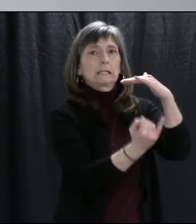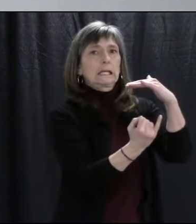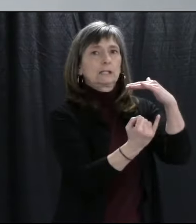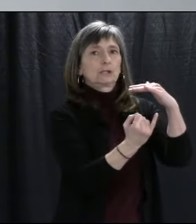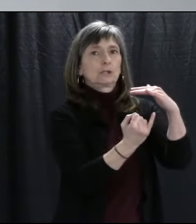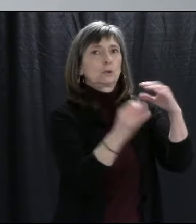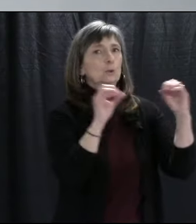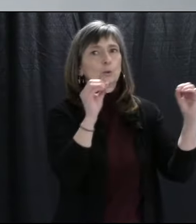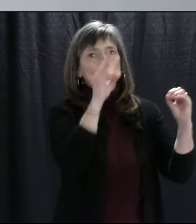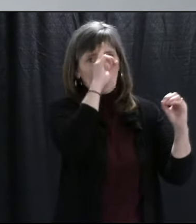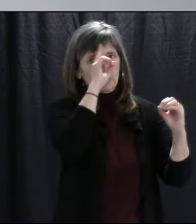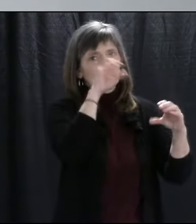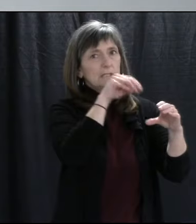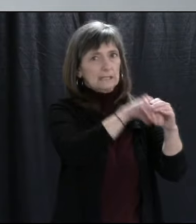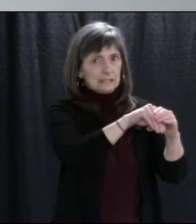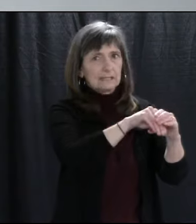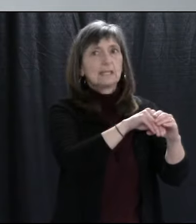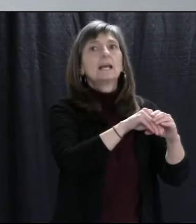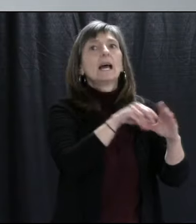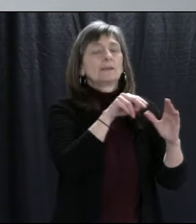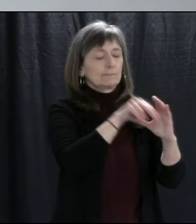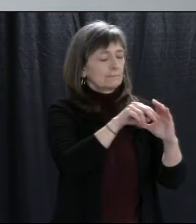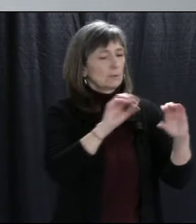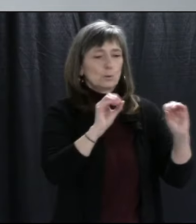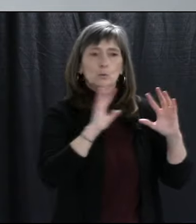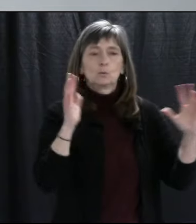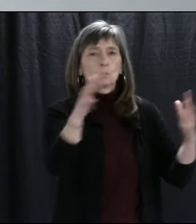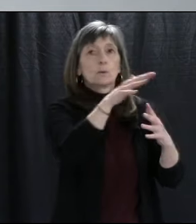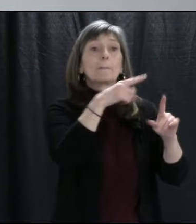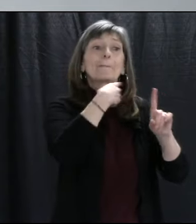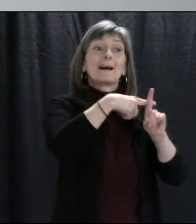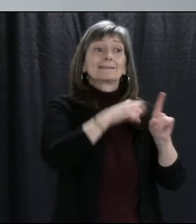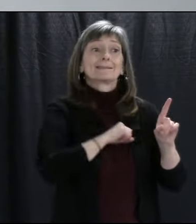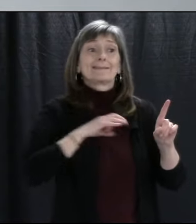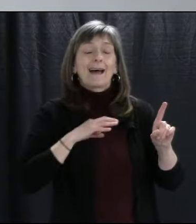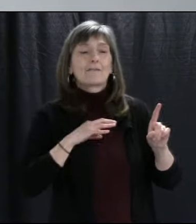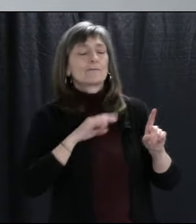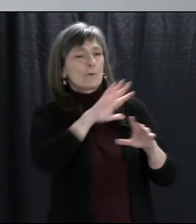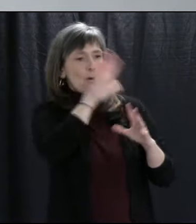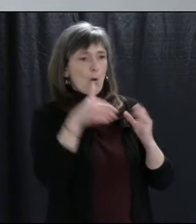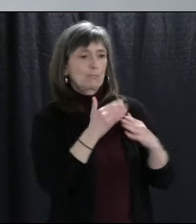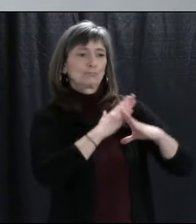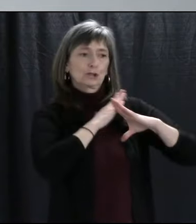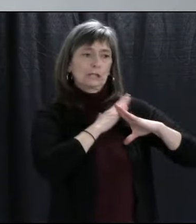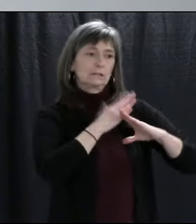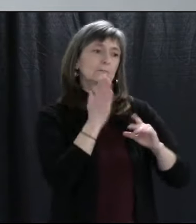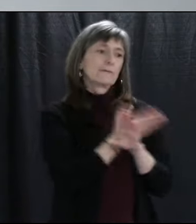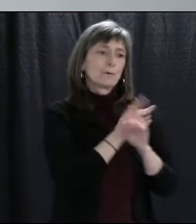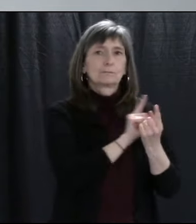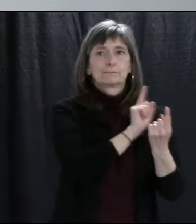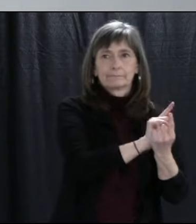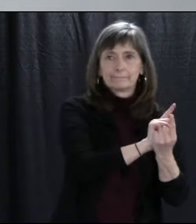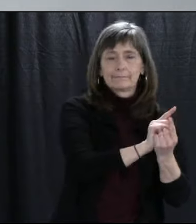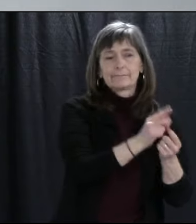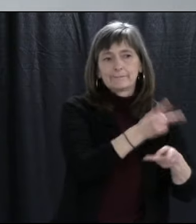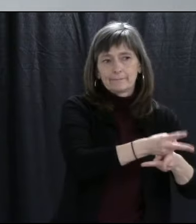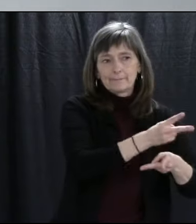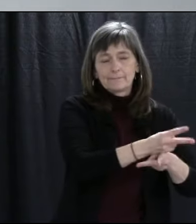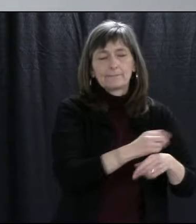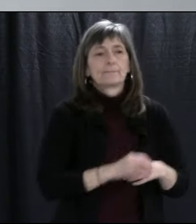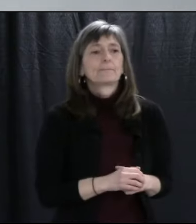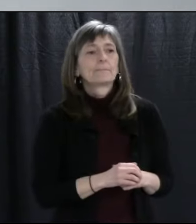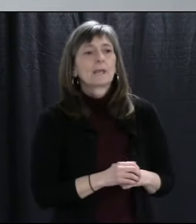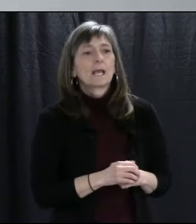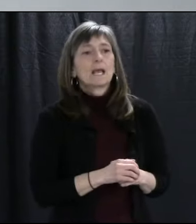includes the use of personal protective equipment for staff who are caring for the patient. A testing and assessment center opened in St.